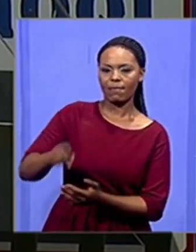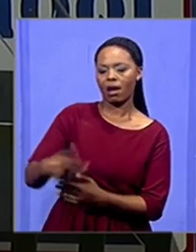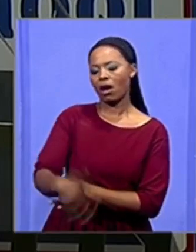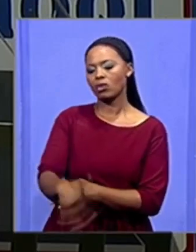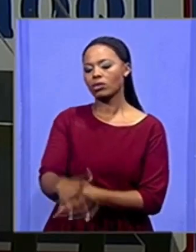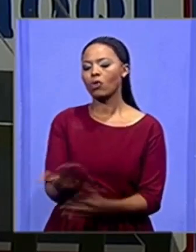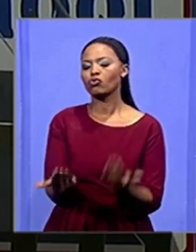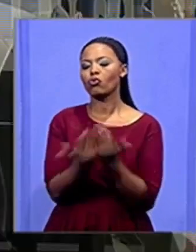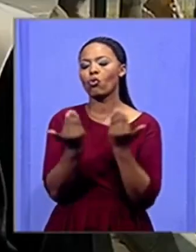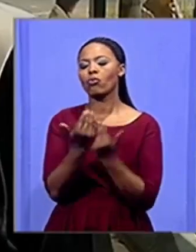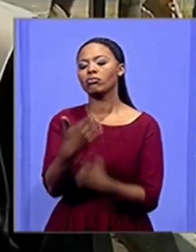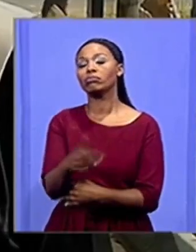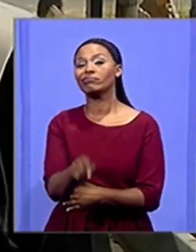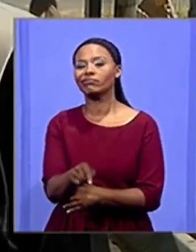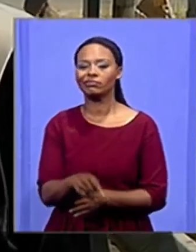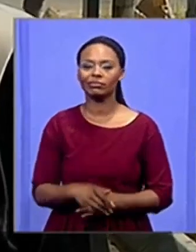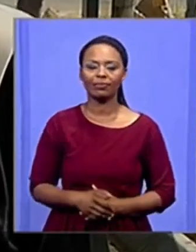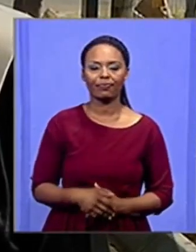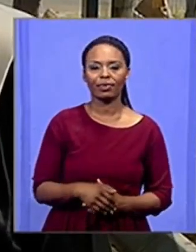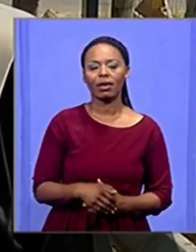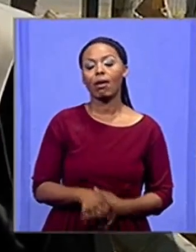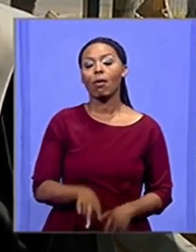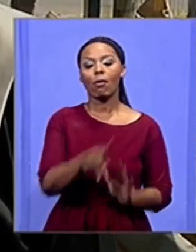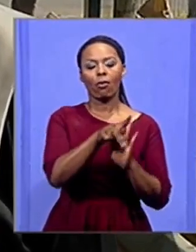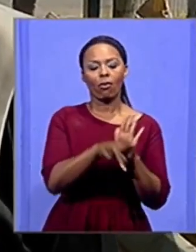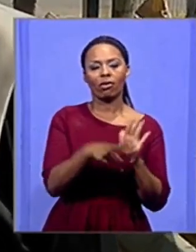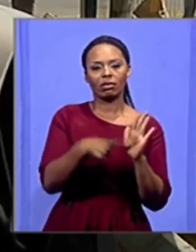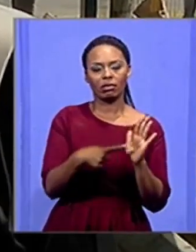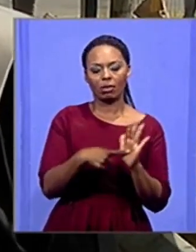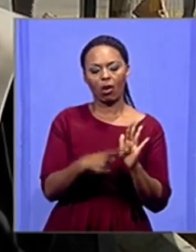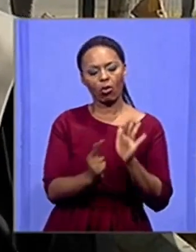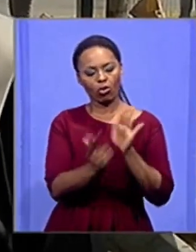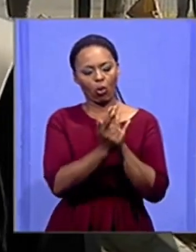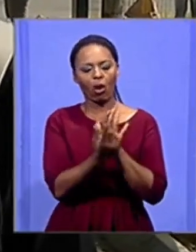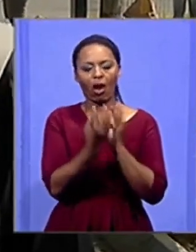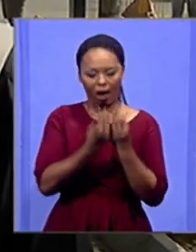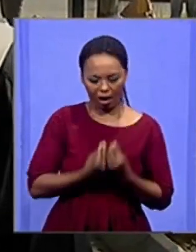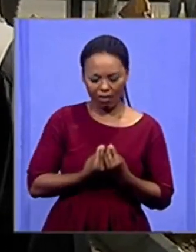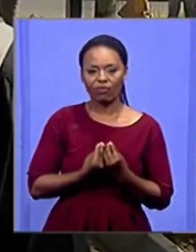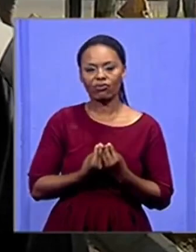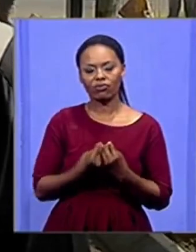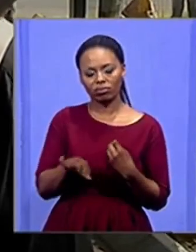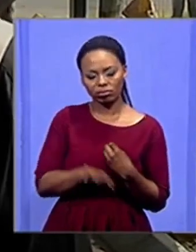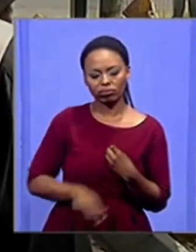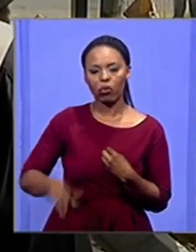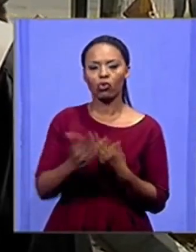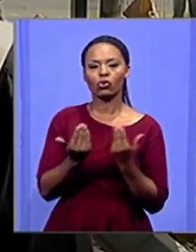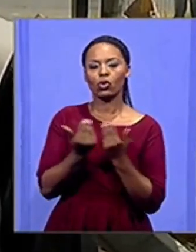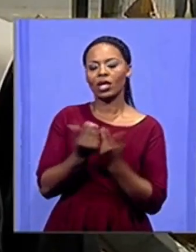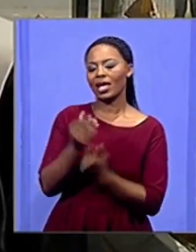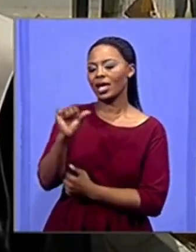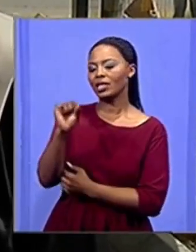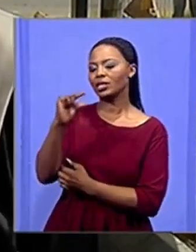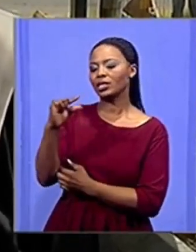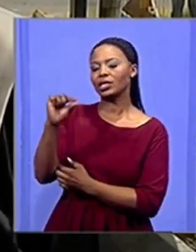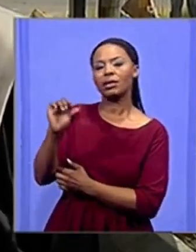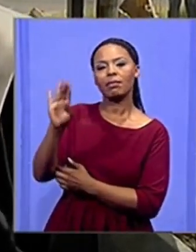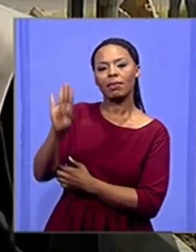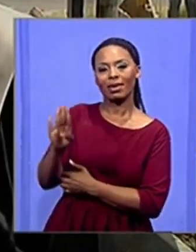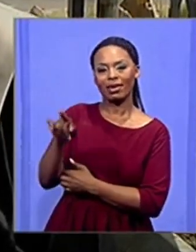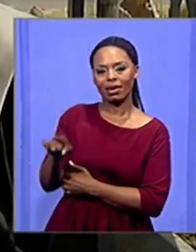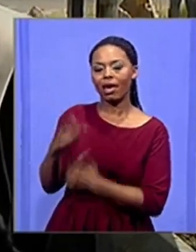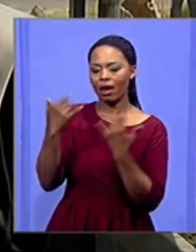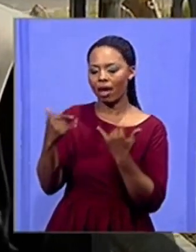ga lebala la sekolo. Di-policy tsa rona gore rona melao e le melawana e ntse di-SGB ba etsa e be e le gore ke tse le gore di